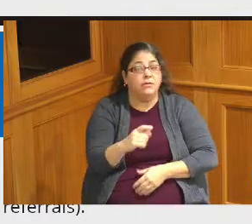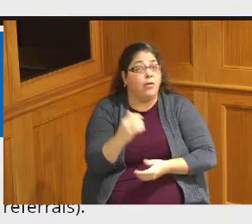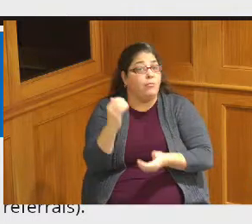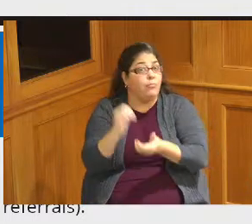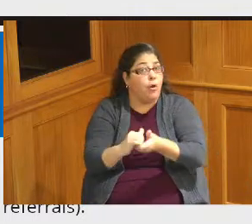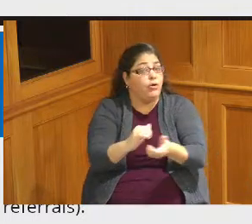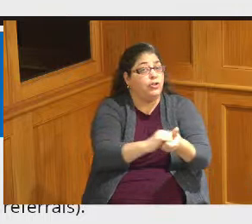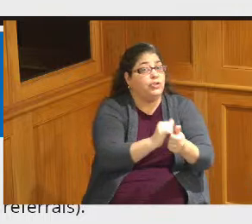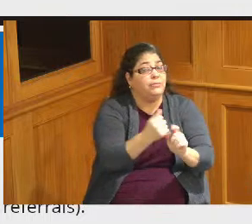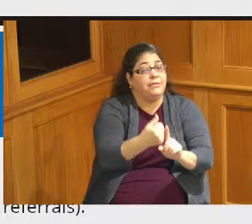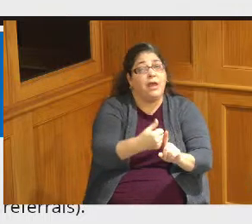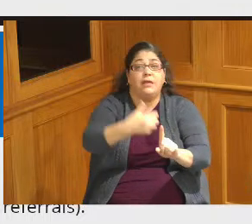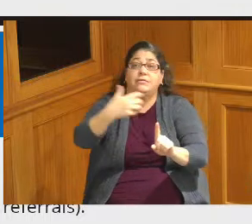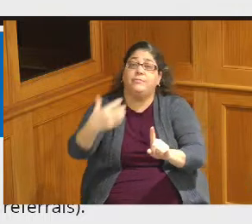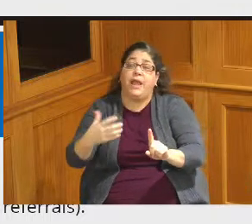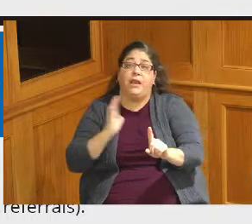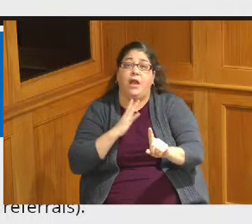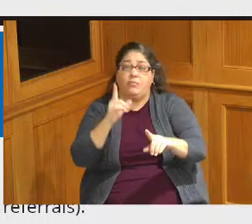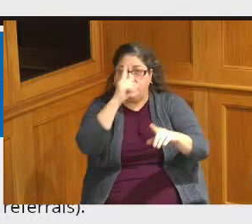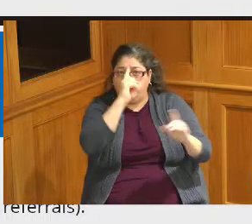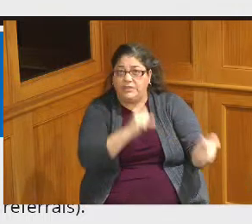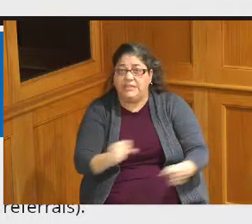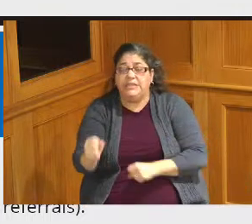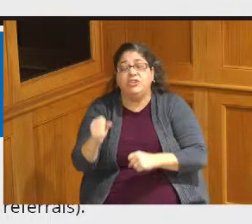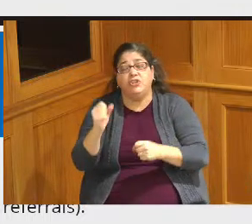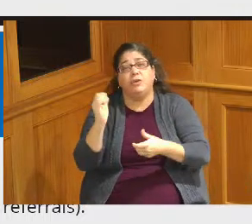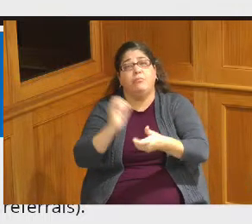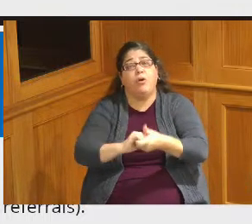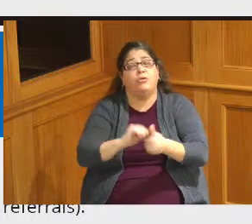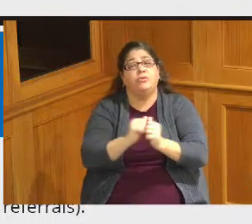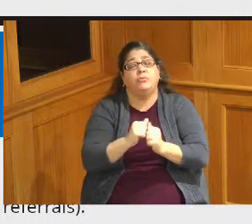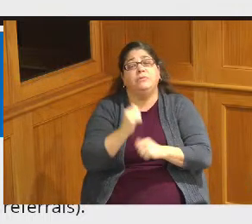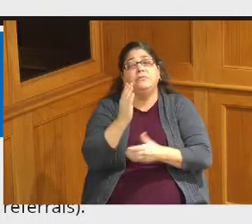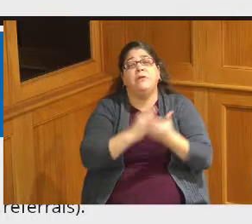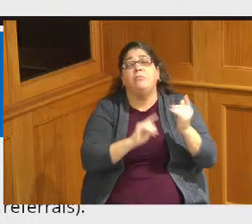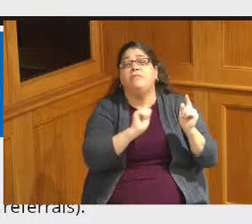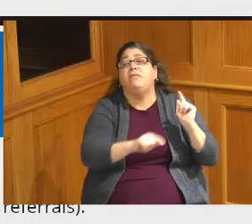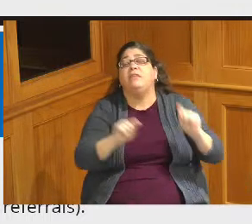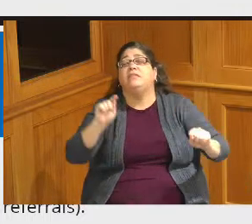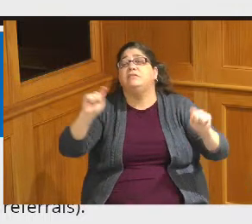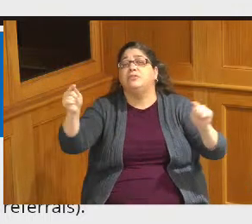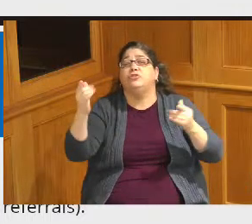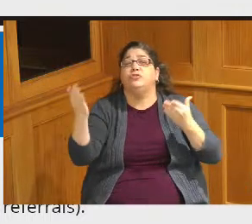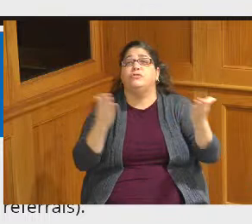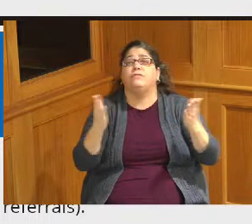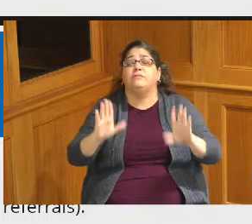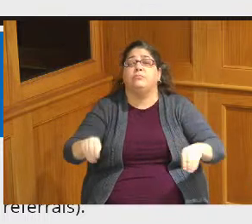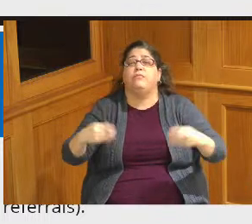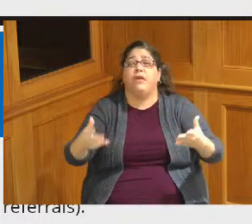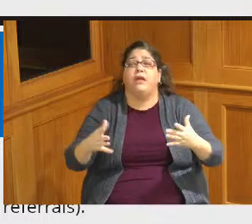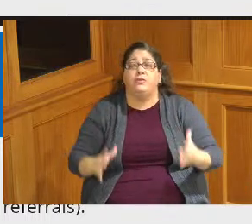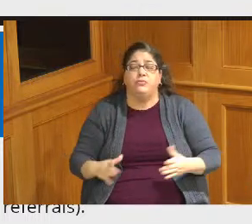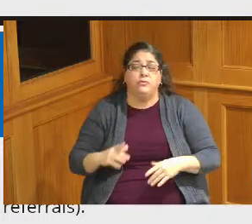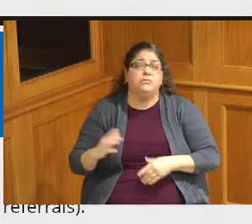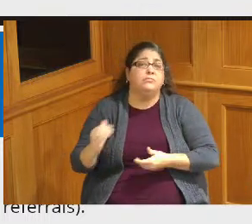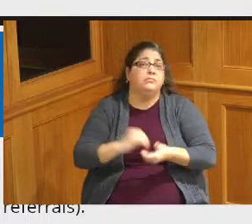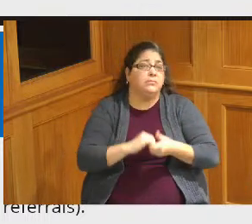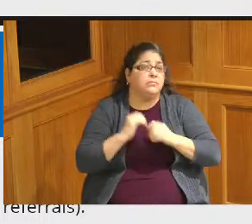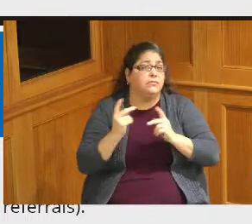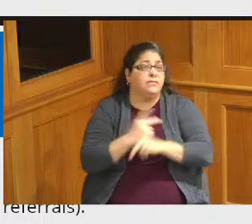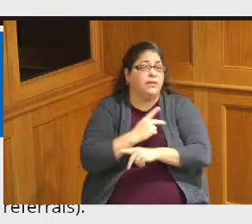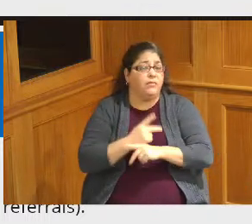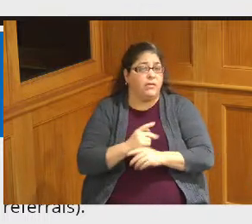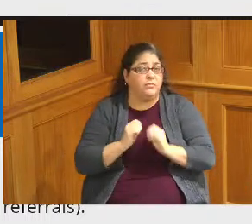partnerships, expanding our strategic partnerships with some of these service providers to come together to figure